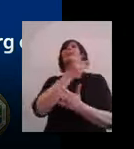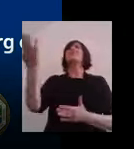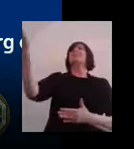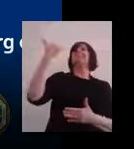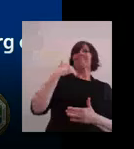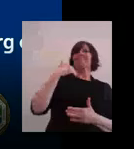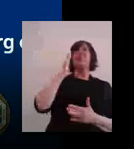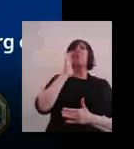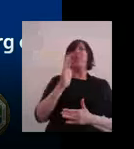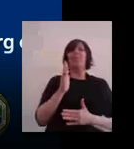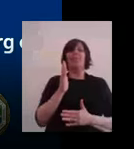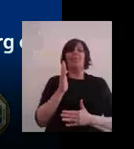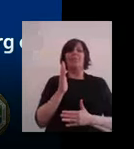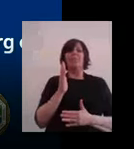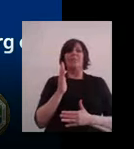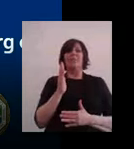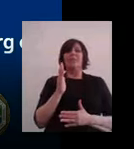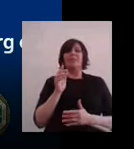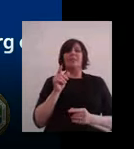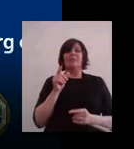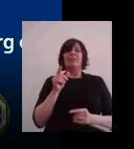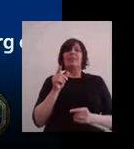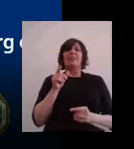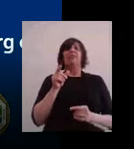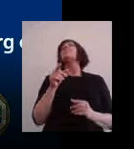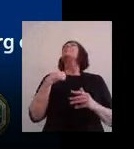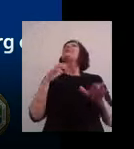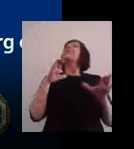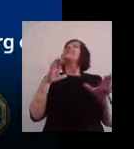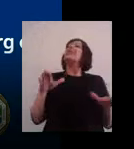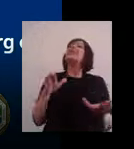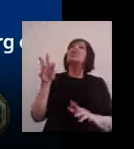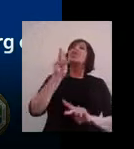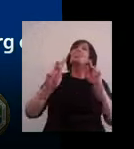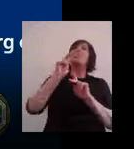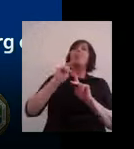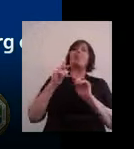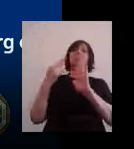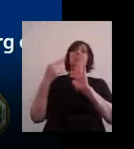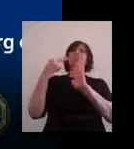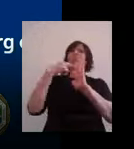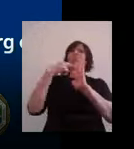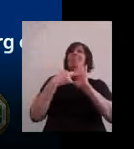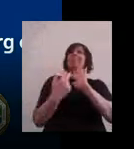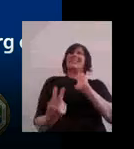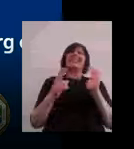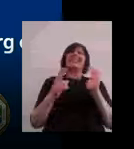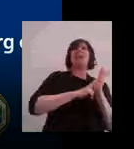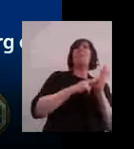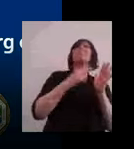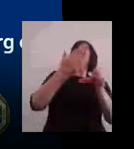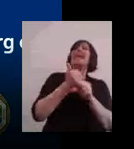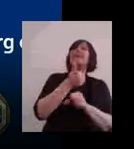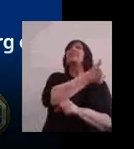share that with you and encourage people to register and sign up for a new relationship with a healthcare